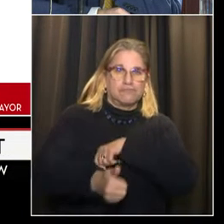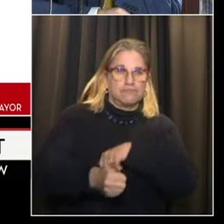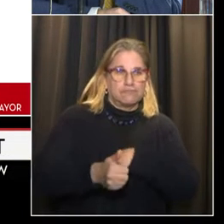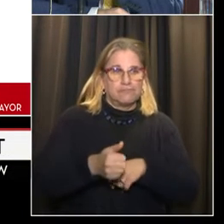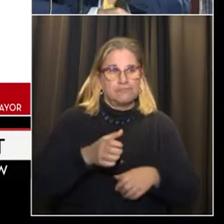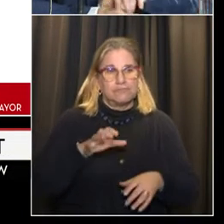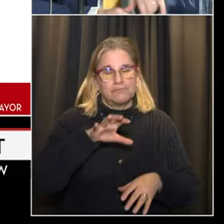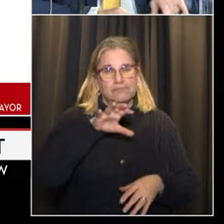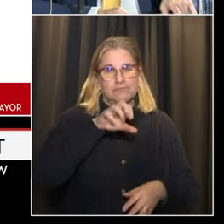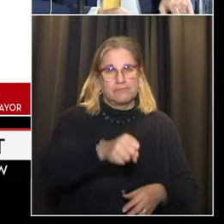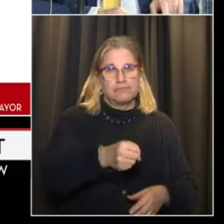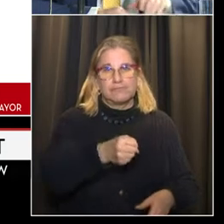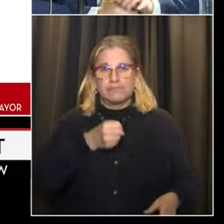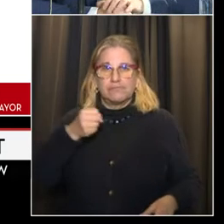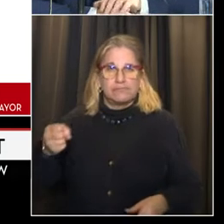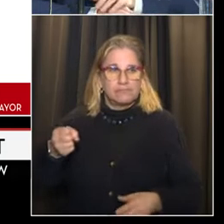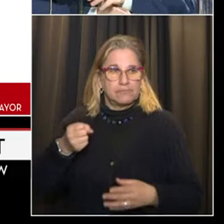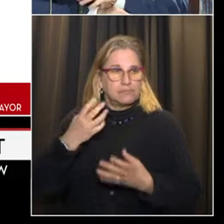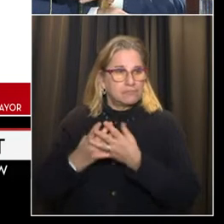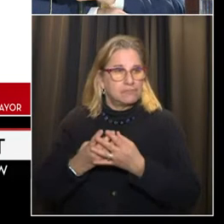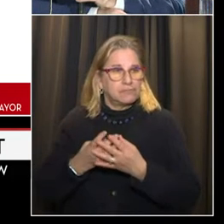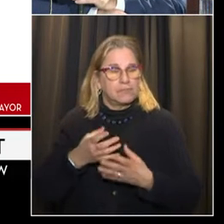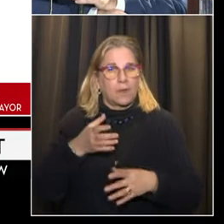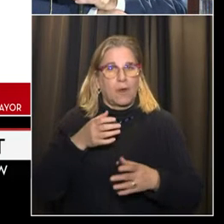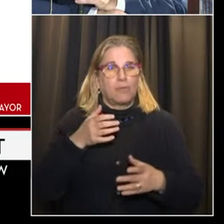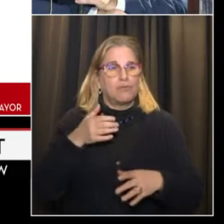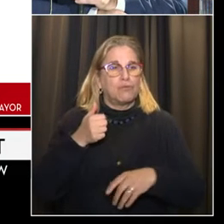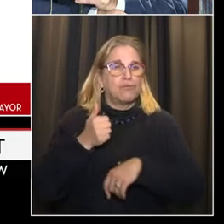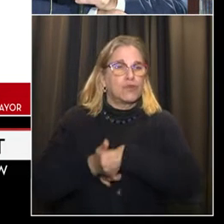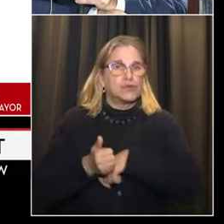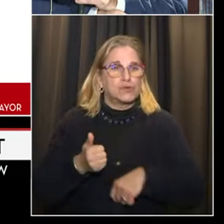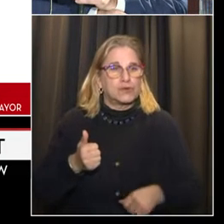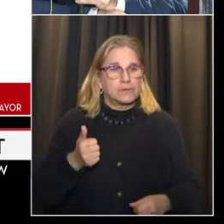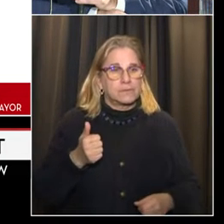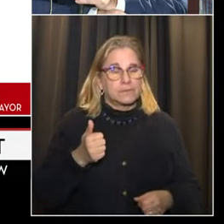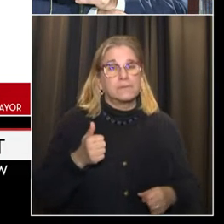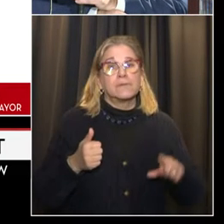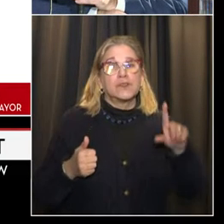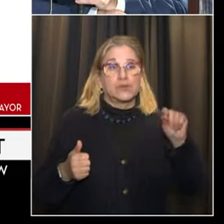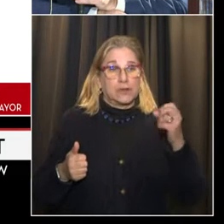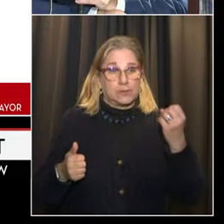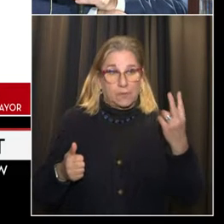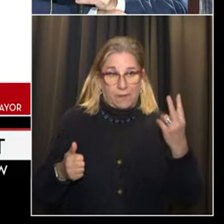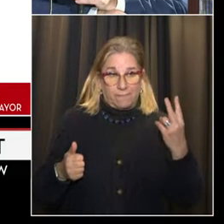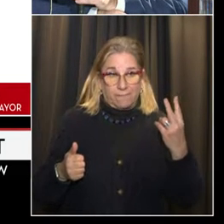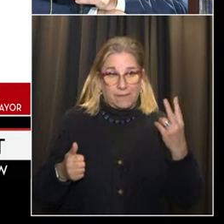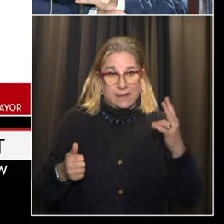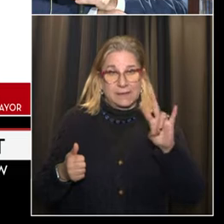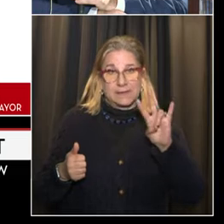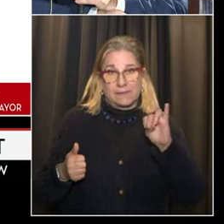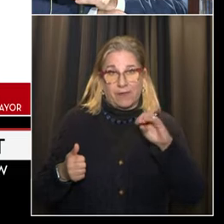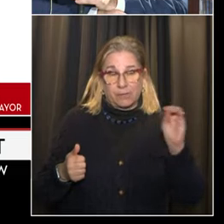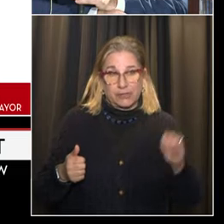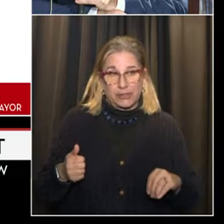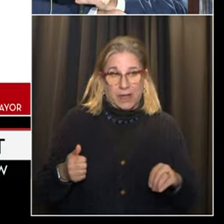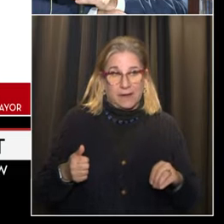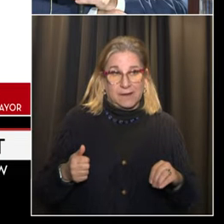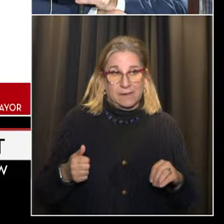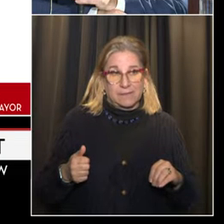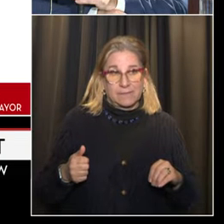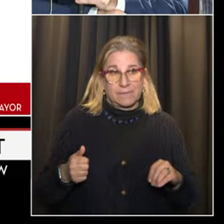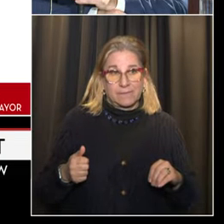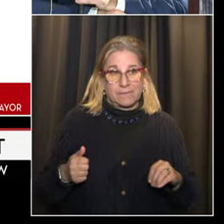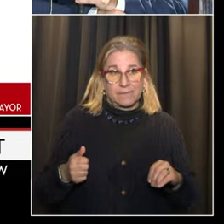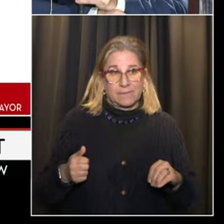And you see if you trace it back, in 2012, the prosecution rate was 70%. It stayed at between 65 and